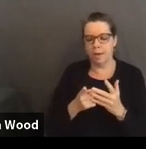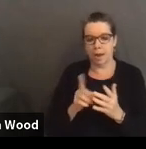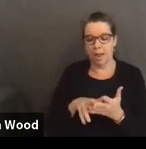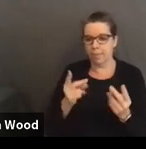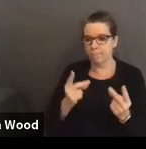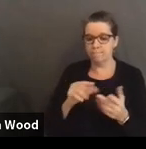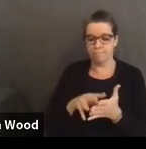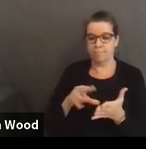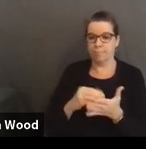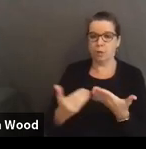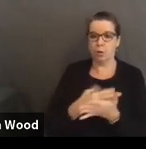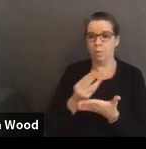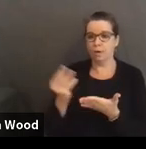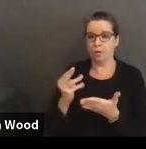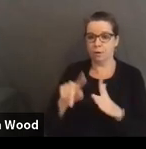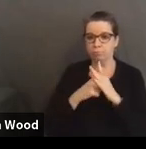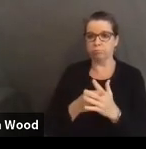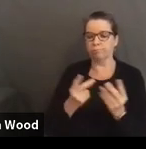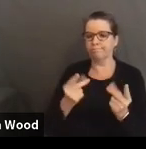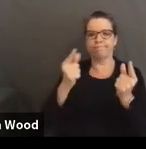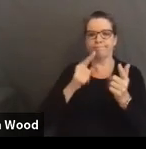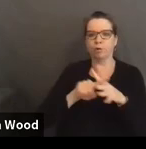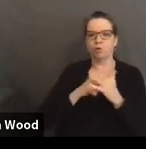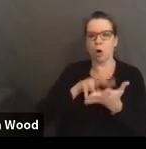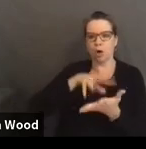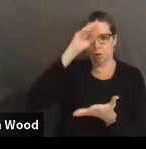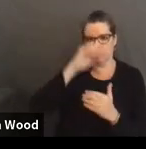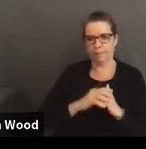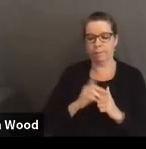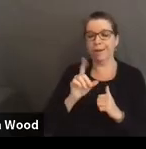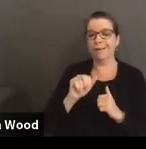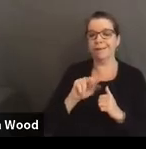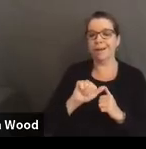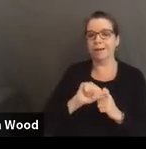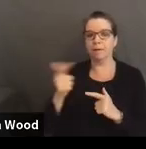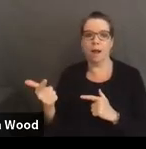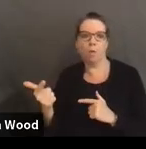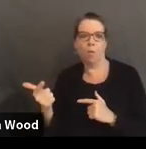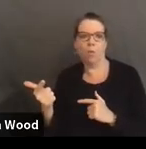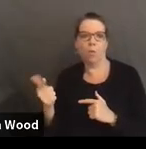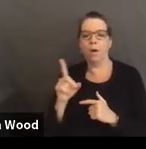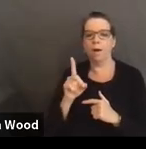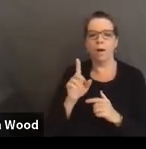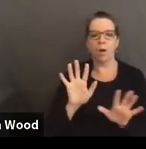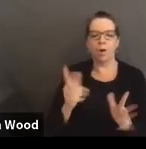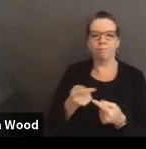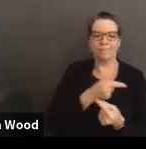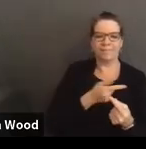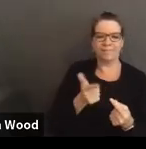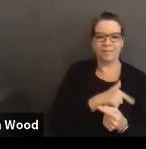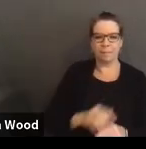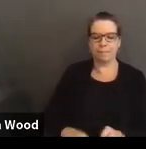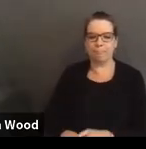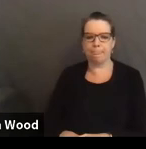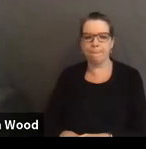materials. I'm now going to turn it over to Dana. Oh, I'm going to look quickly, sorry about that,